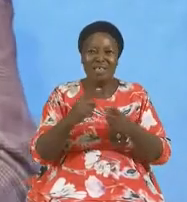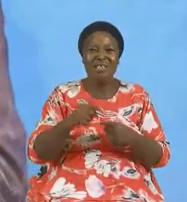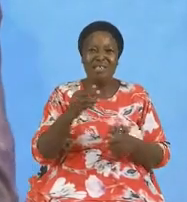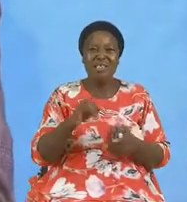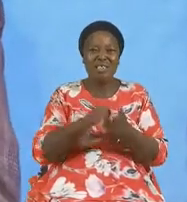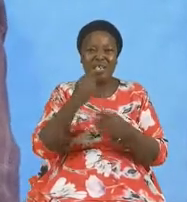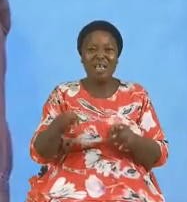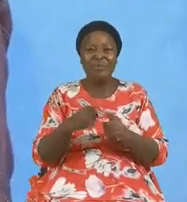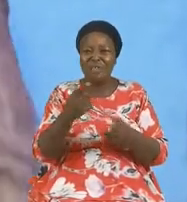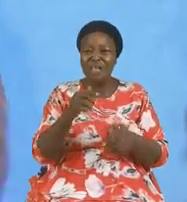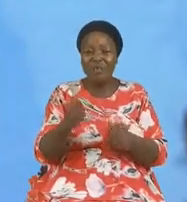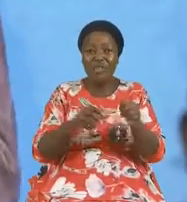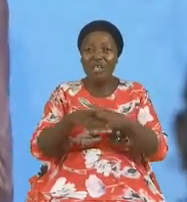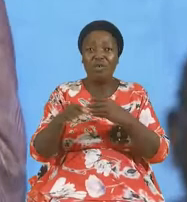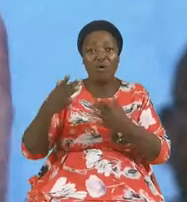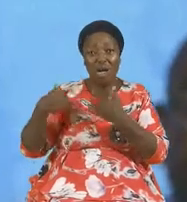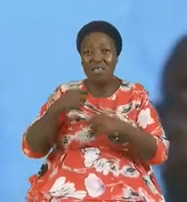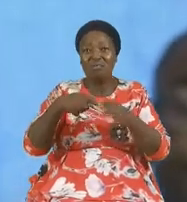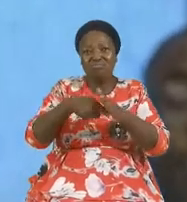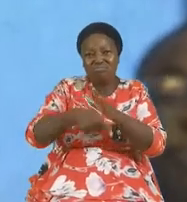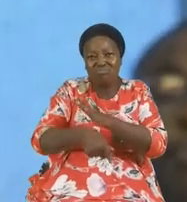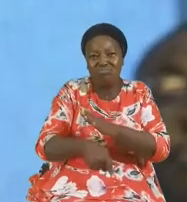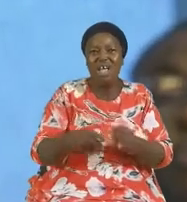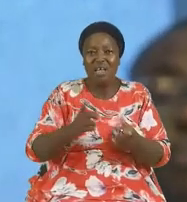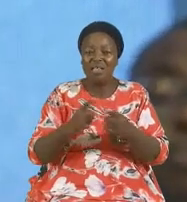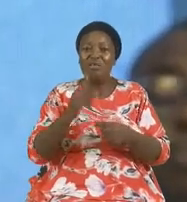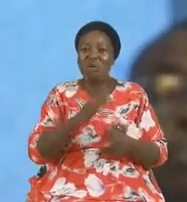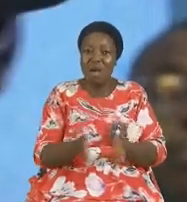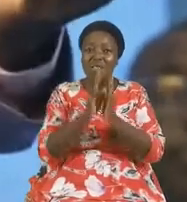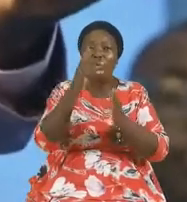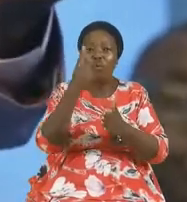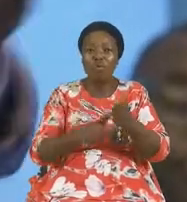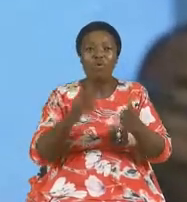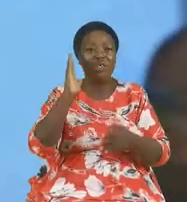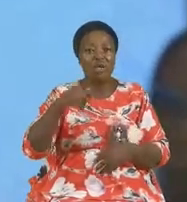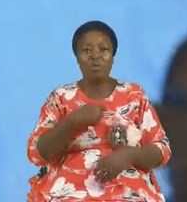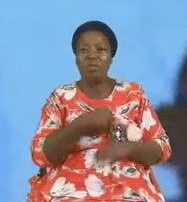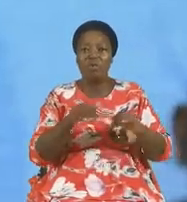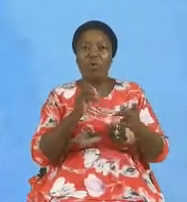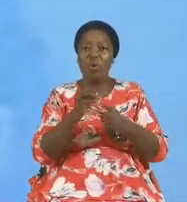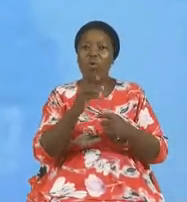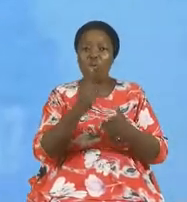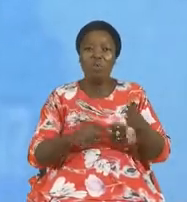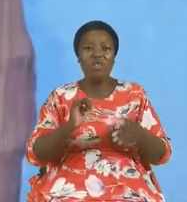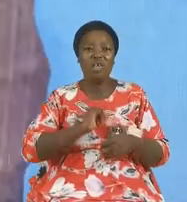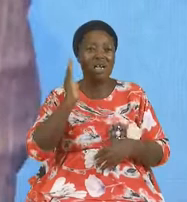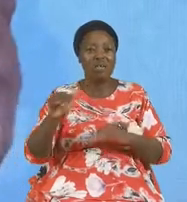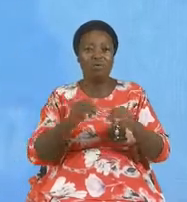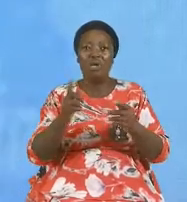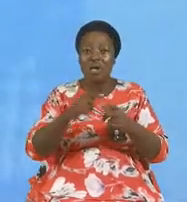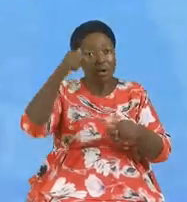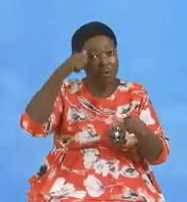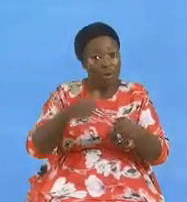this, you know, sinking spirit, it's like everything within you is sinking and you are asking, what shall we do? What shall I